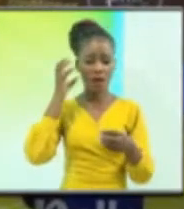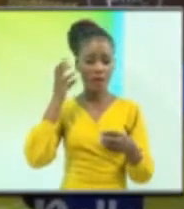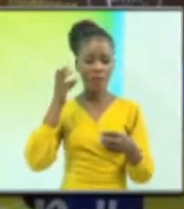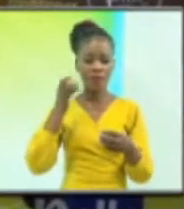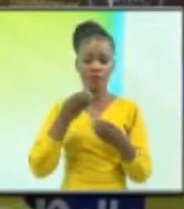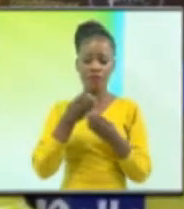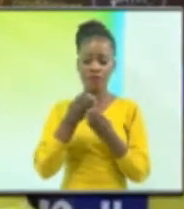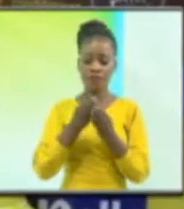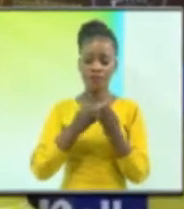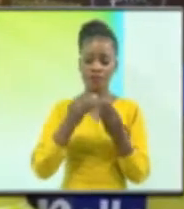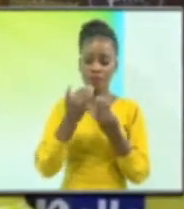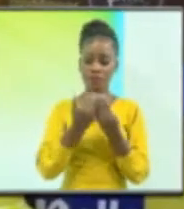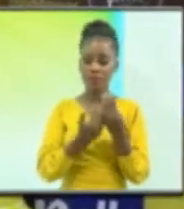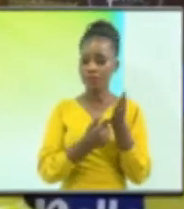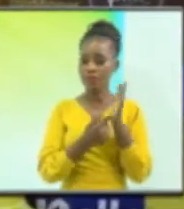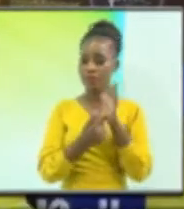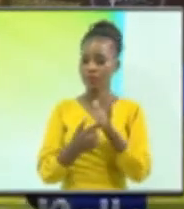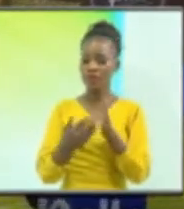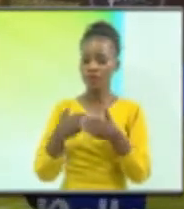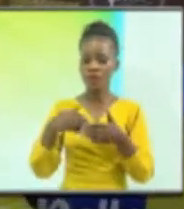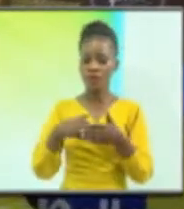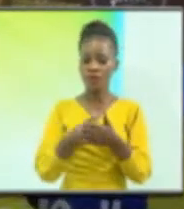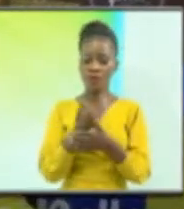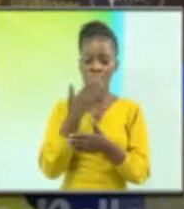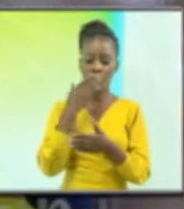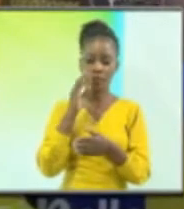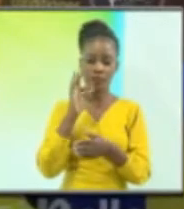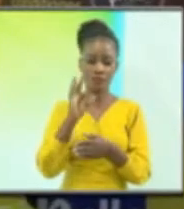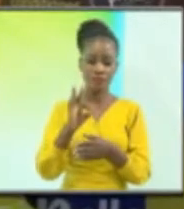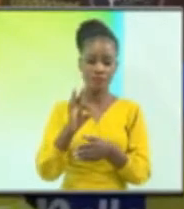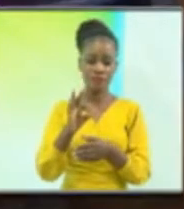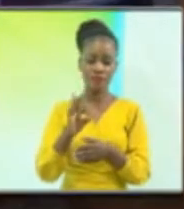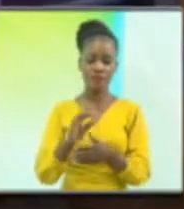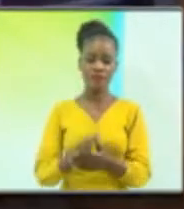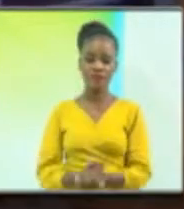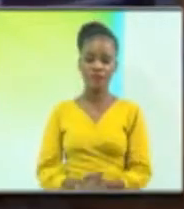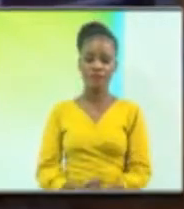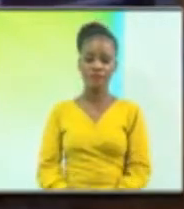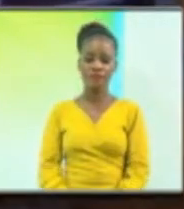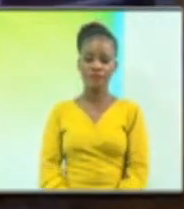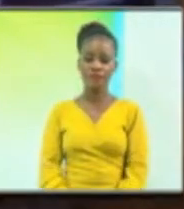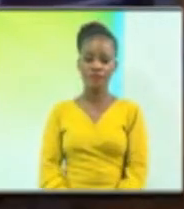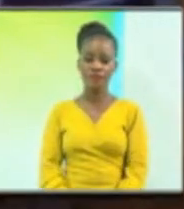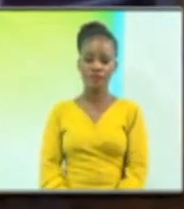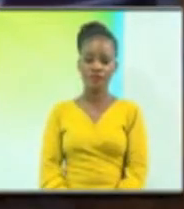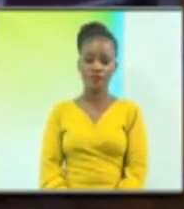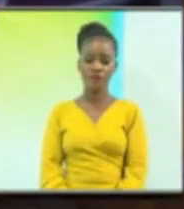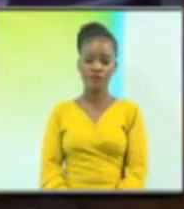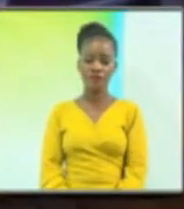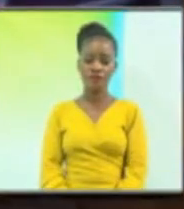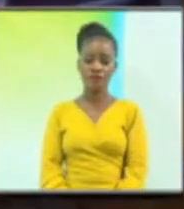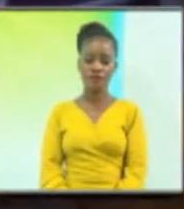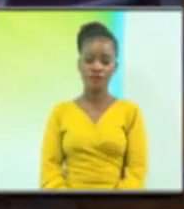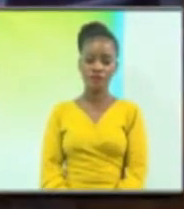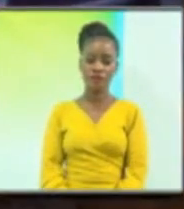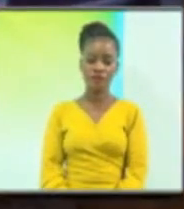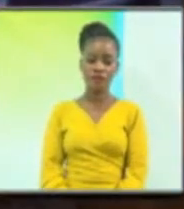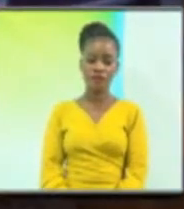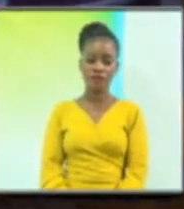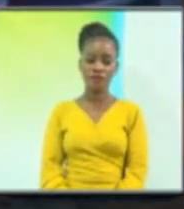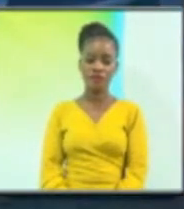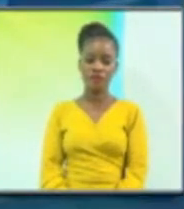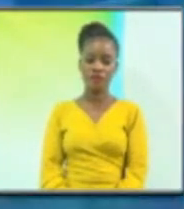oil, attract new export destinations. Bronia Katsime, Business Today, Smart 24 TV.